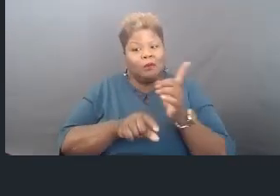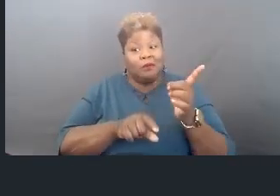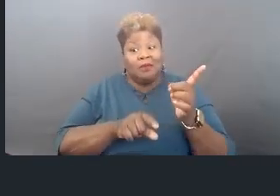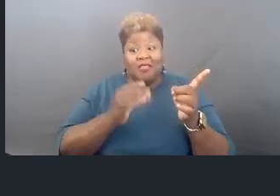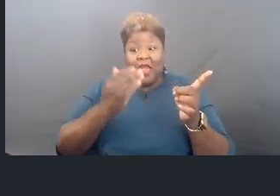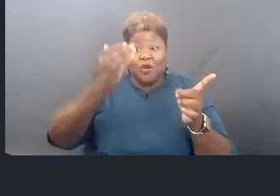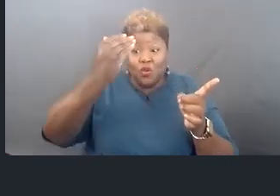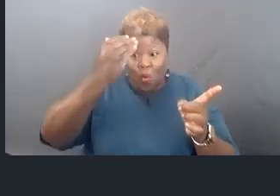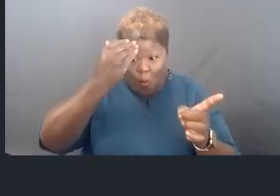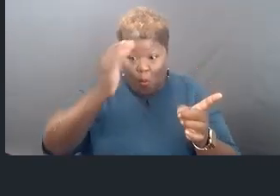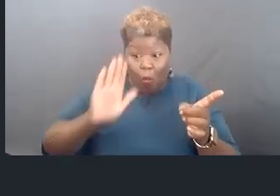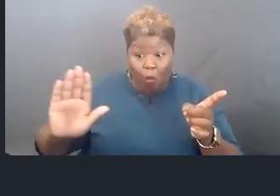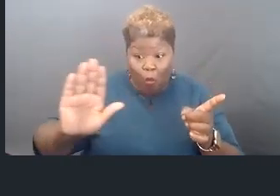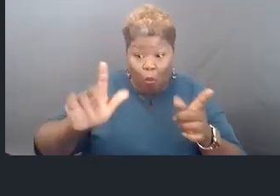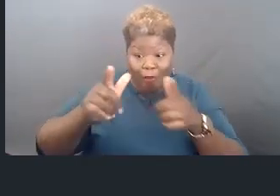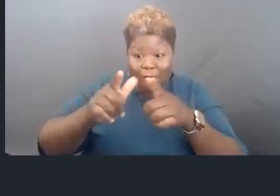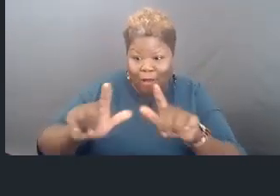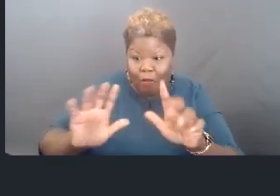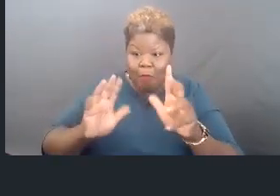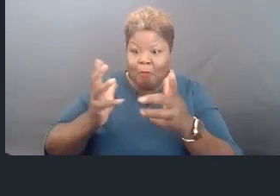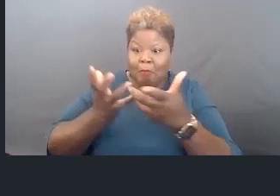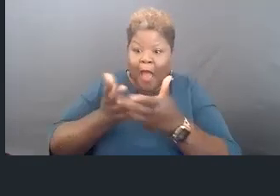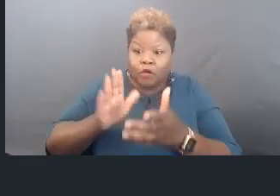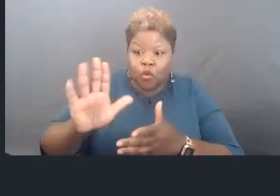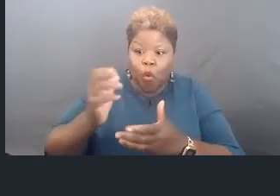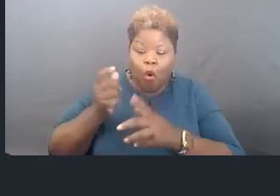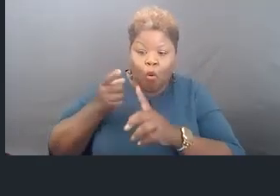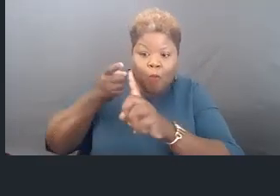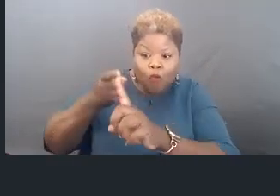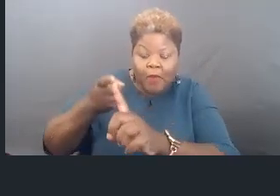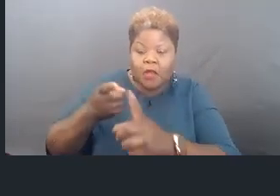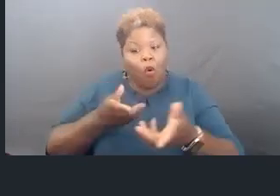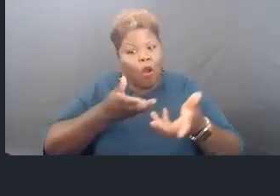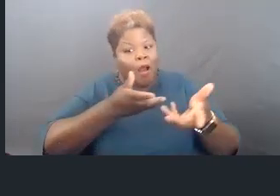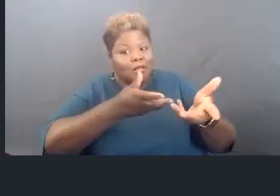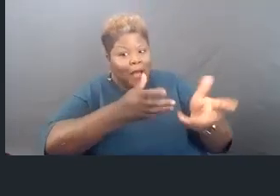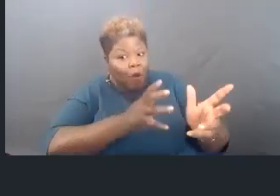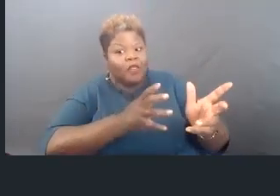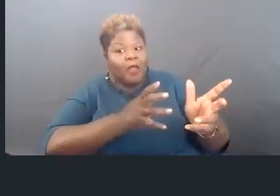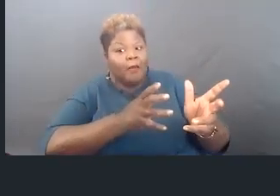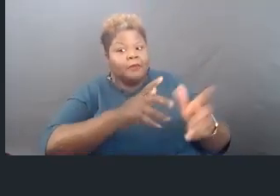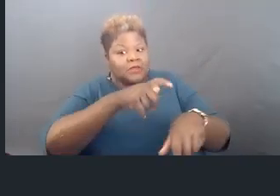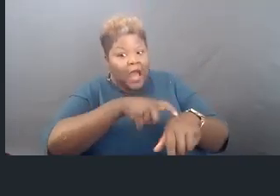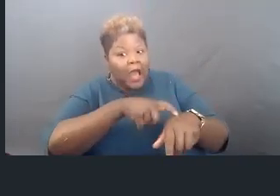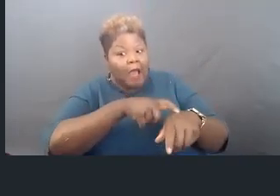have the language to speak to your particular movement, but give them the space and the grace to be corrected by the people you want to work